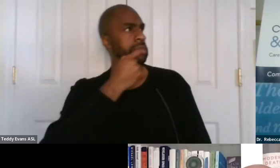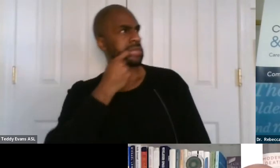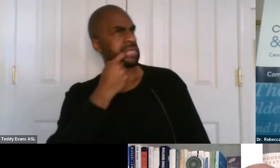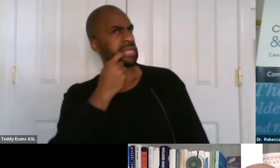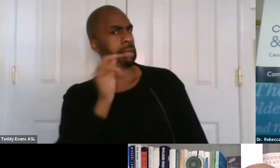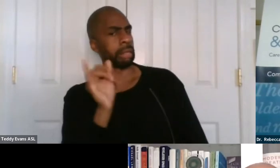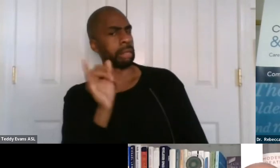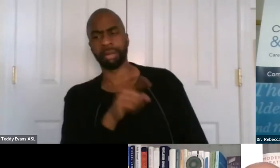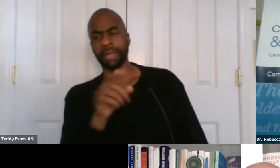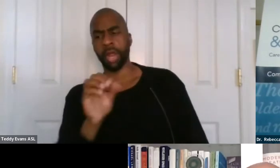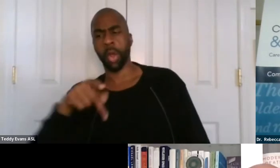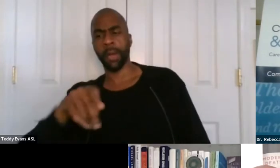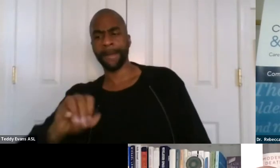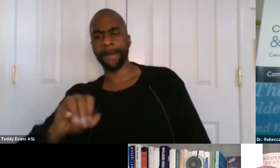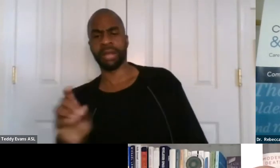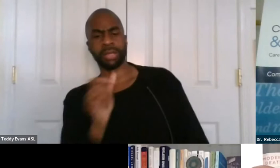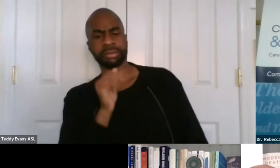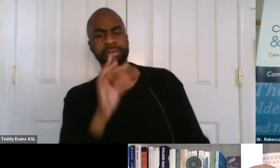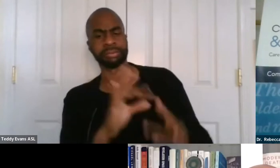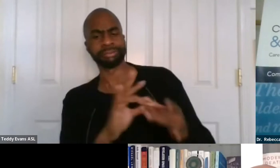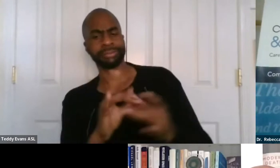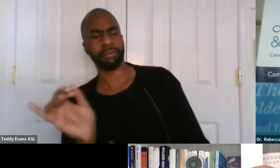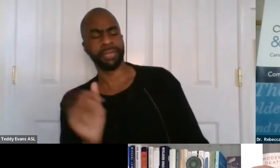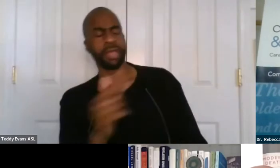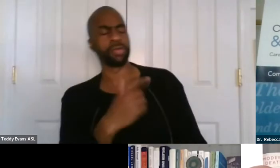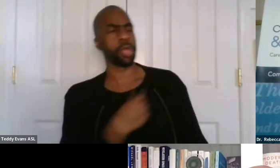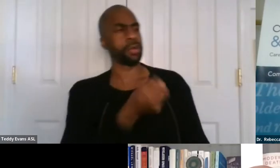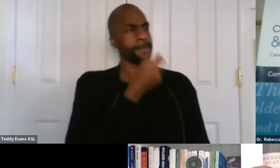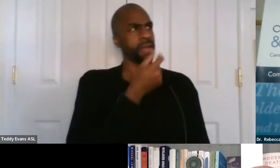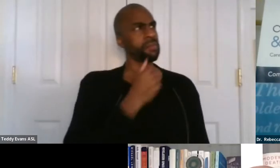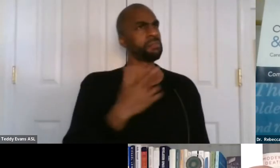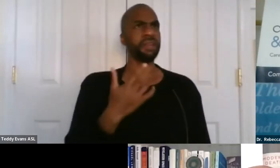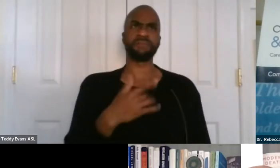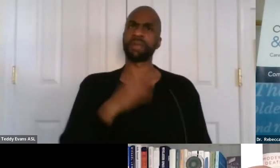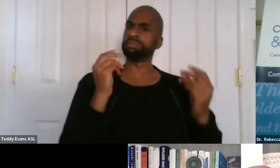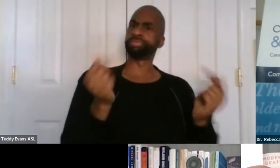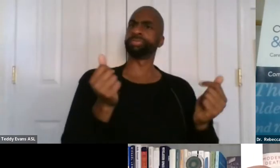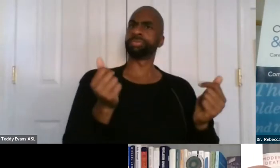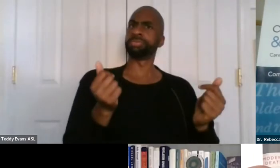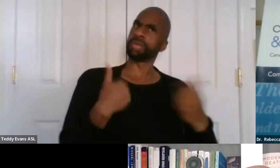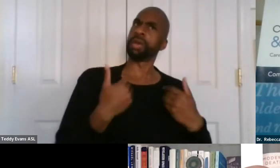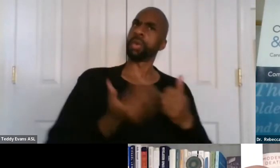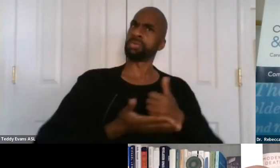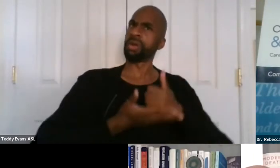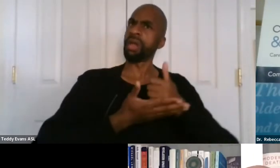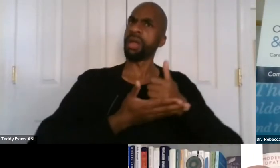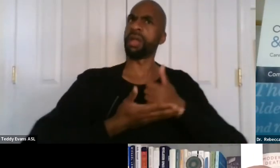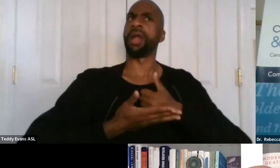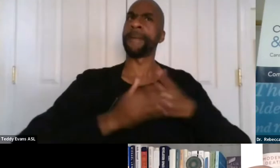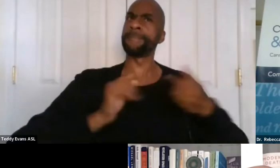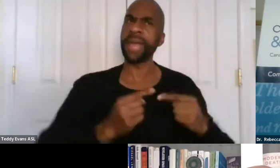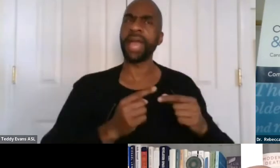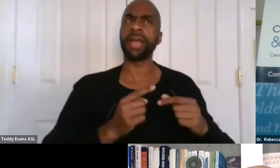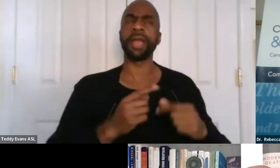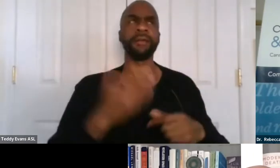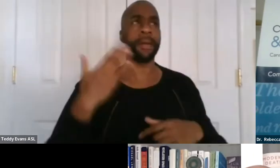patients may not have that immediate effect, but for many patients they can be quite effective. And for many people who have joint pain or back pain, they can